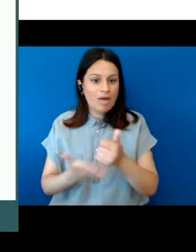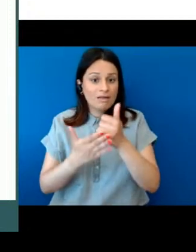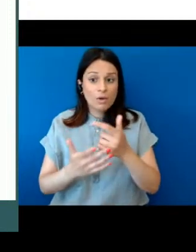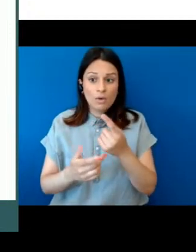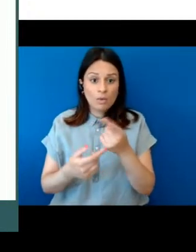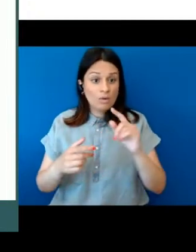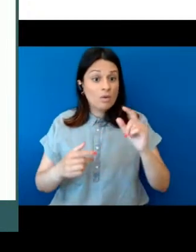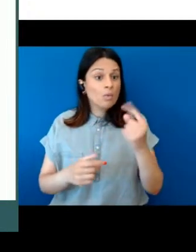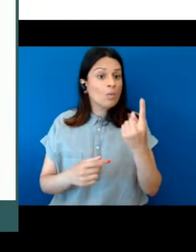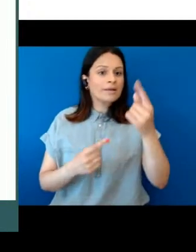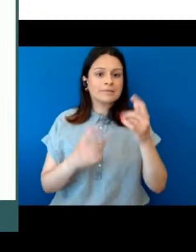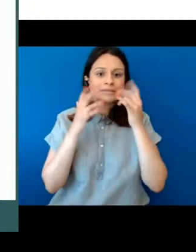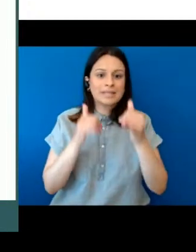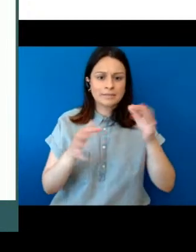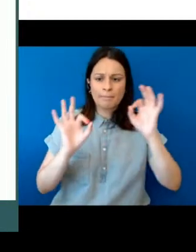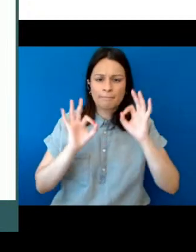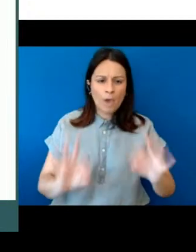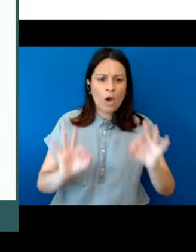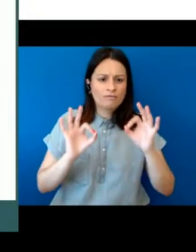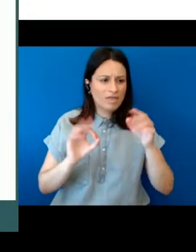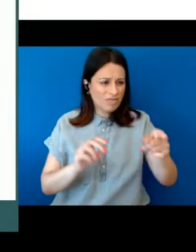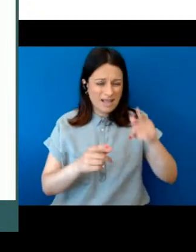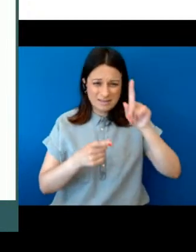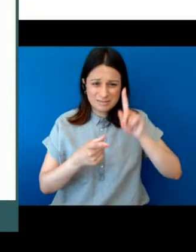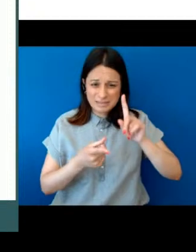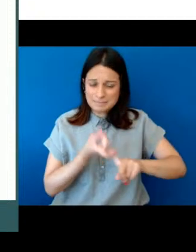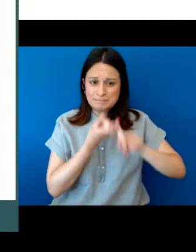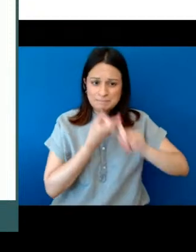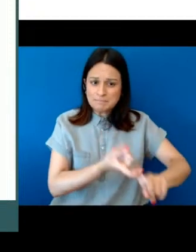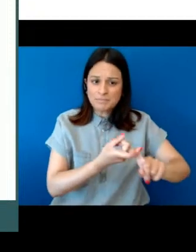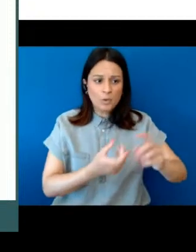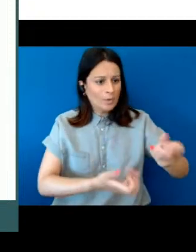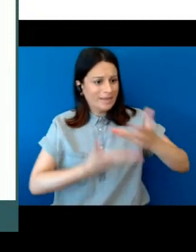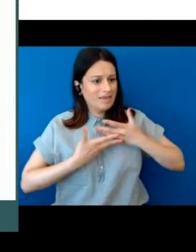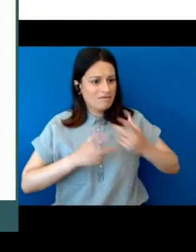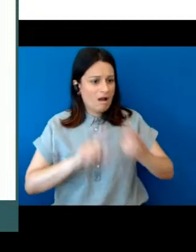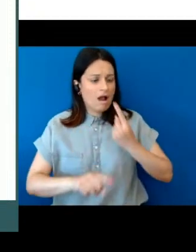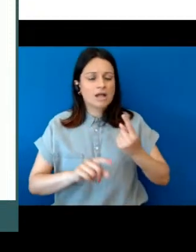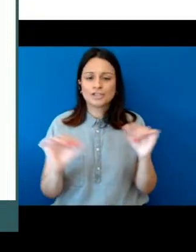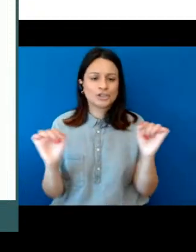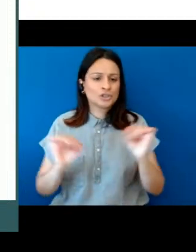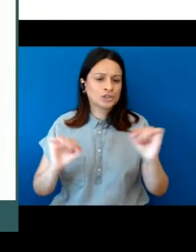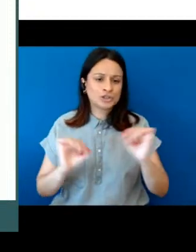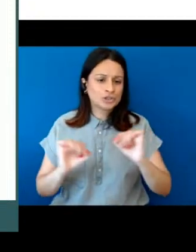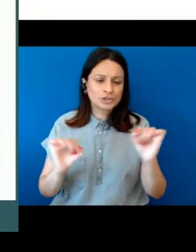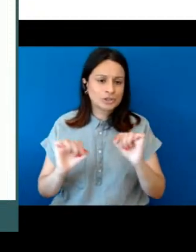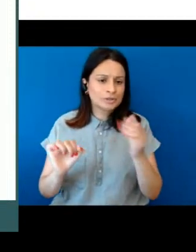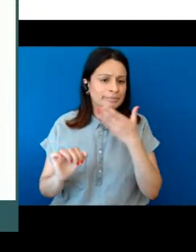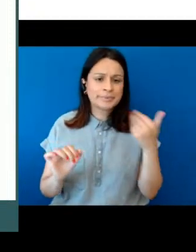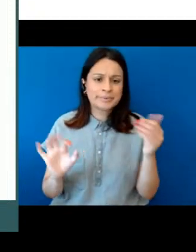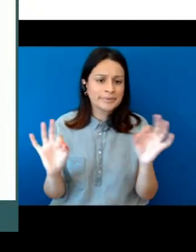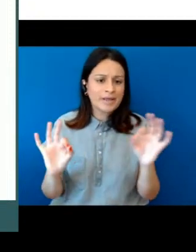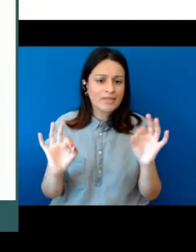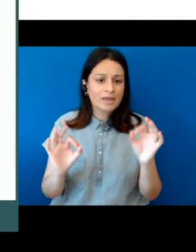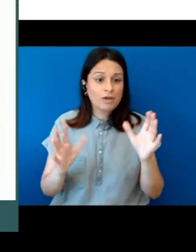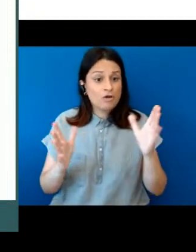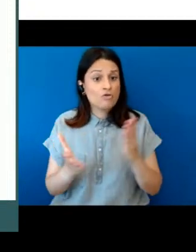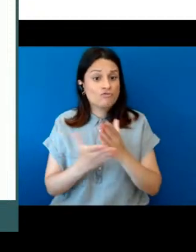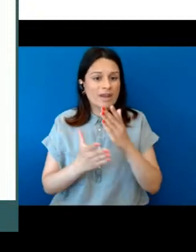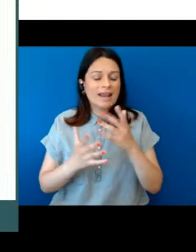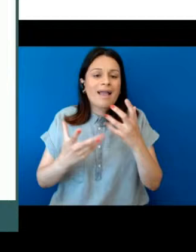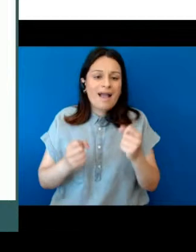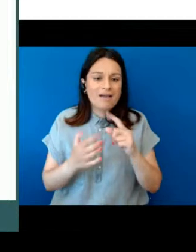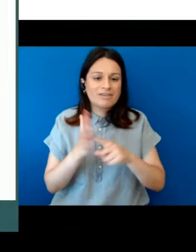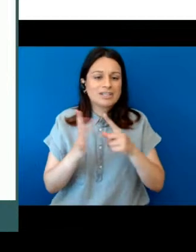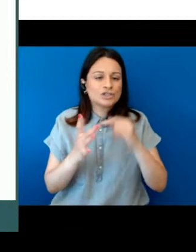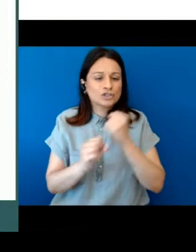which you can rely on to give you the answer. It's all parts of the jigsaw, and it's most